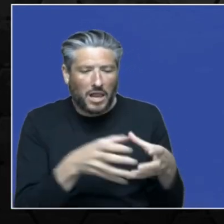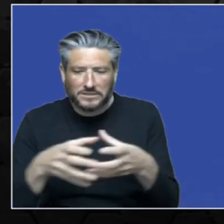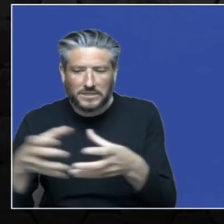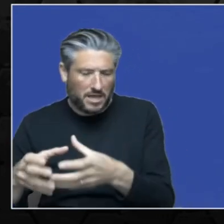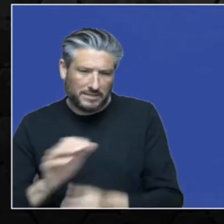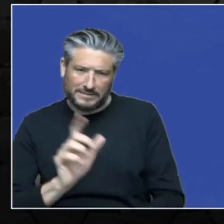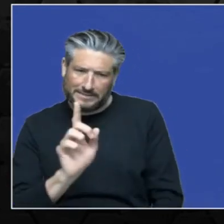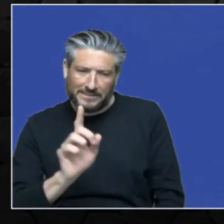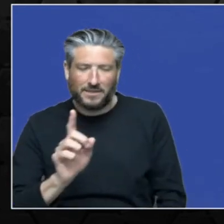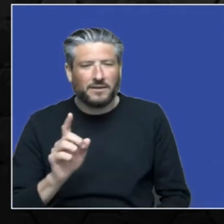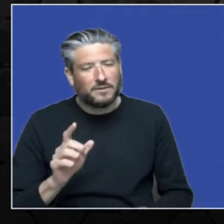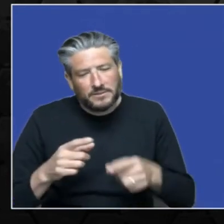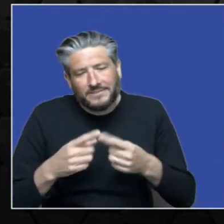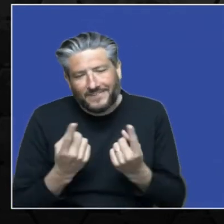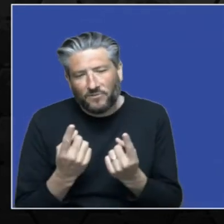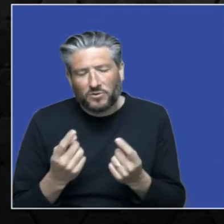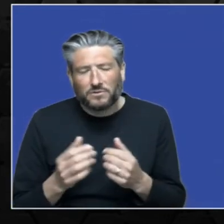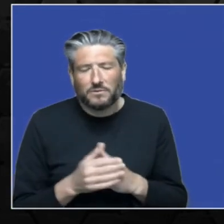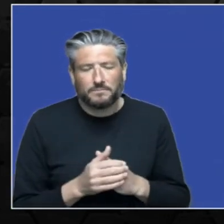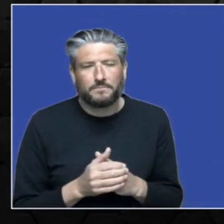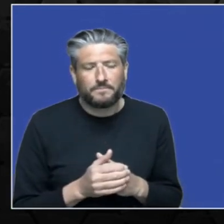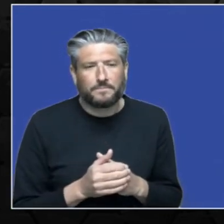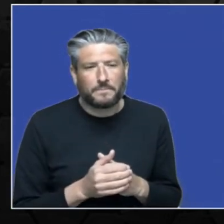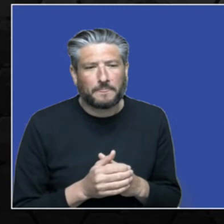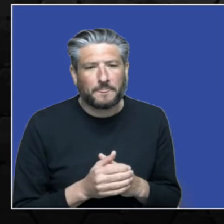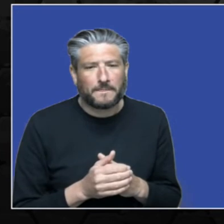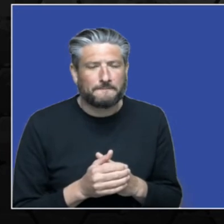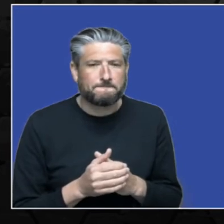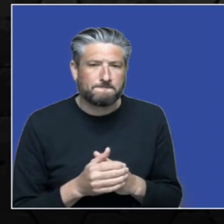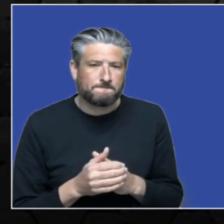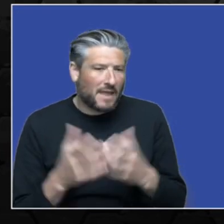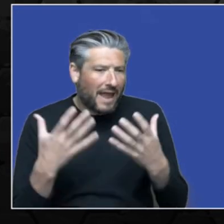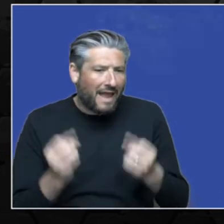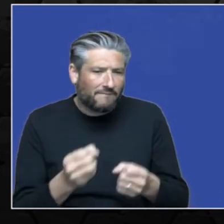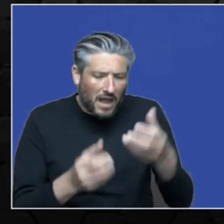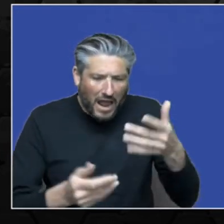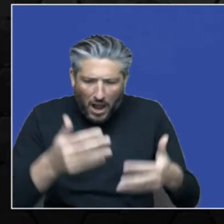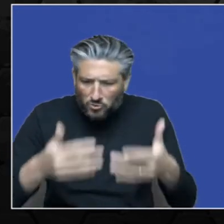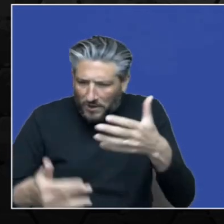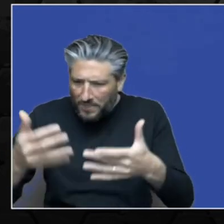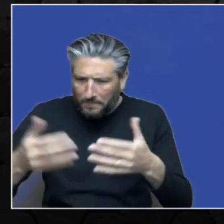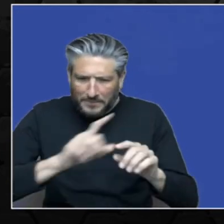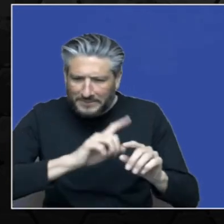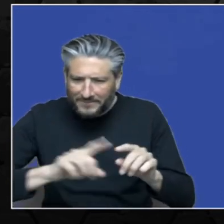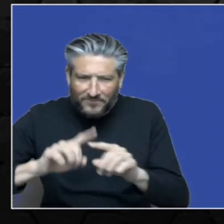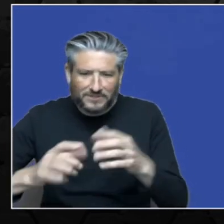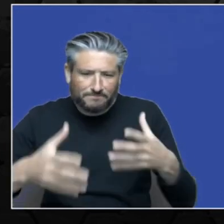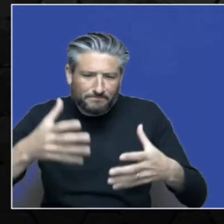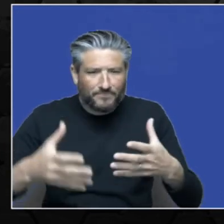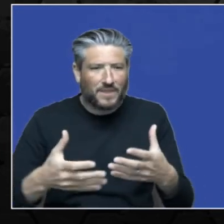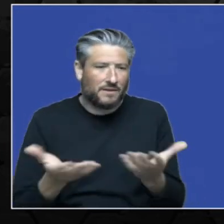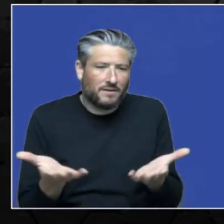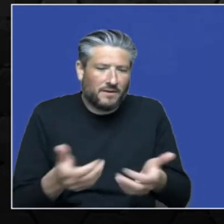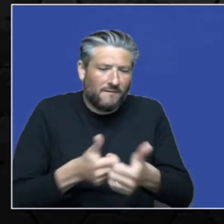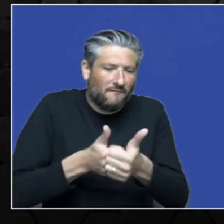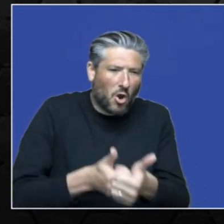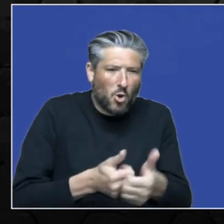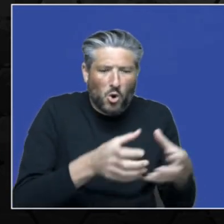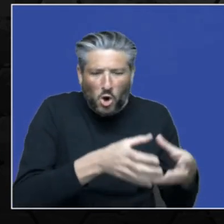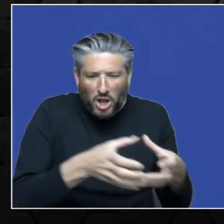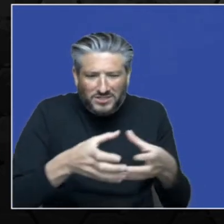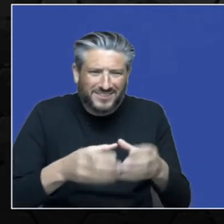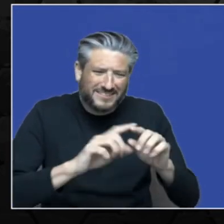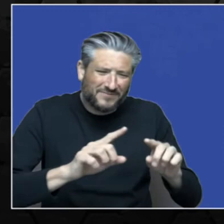have different algorithms because K means clustering and different types of clustering. So it isn't completely clustering. It